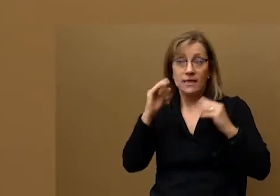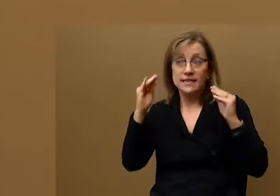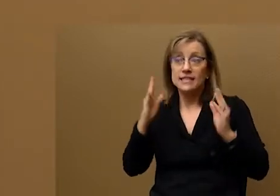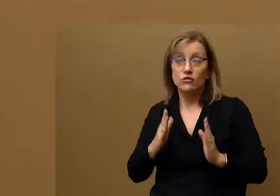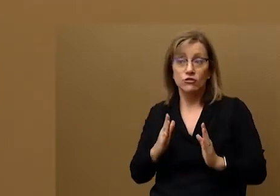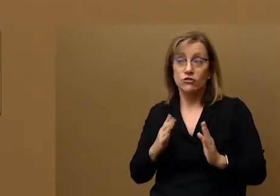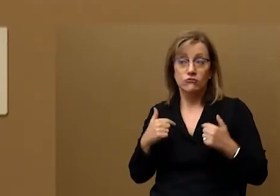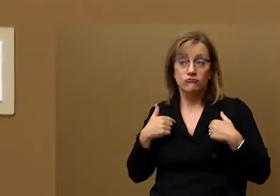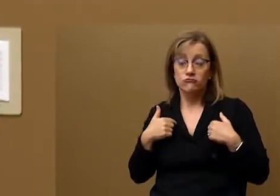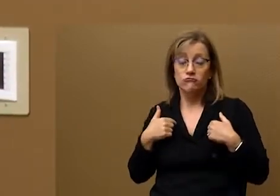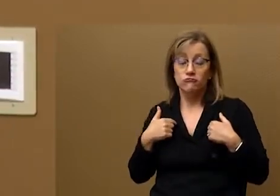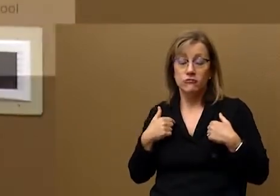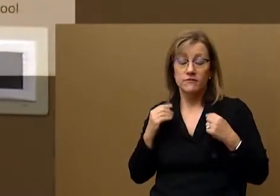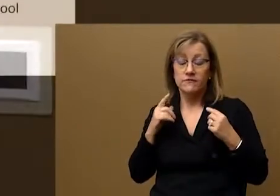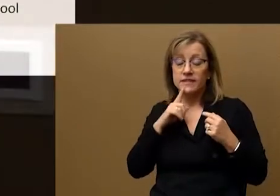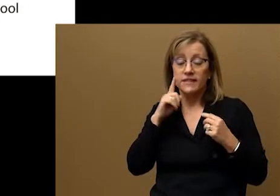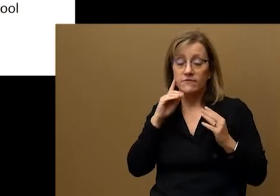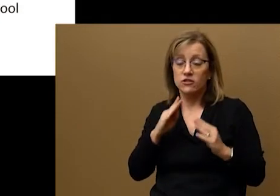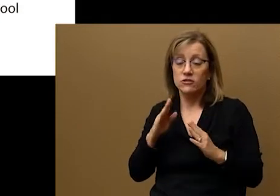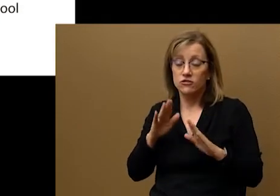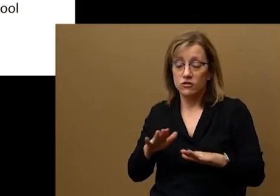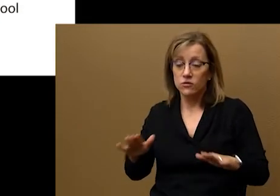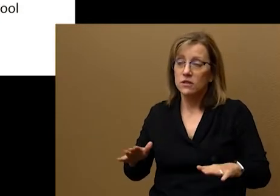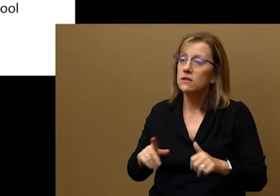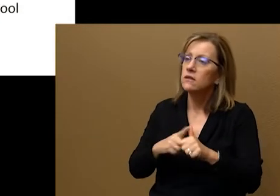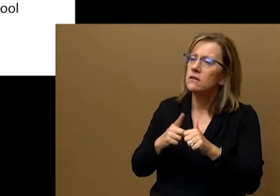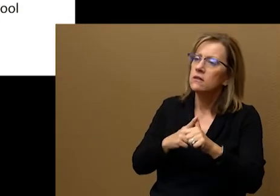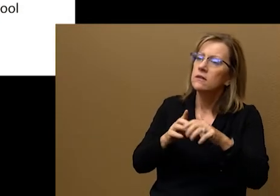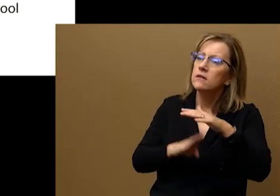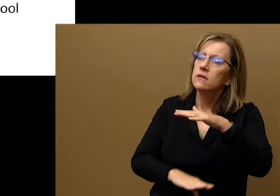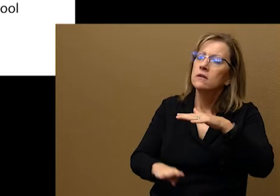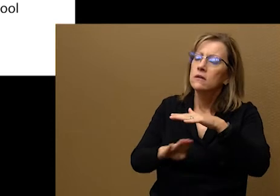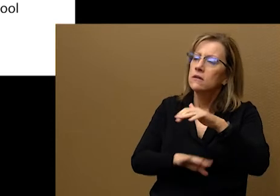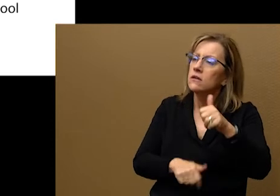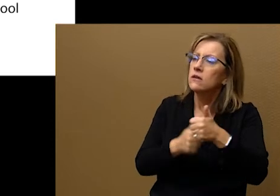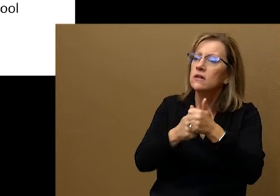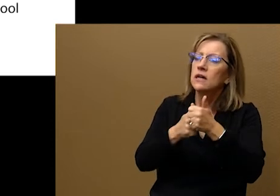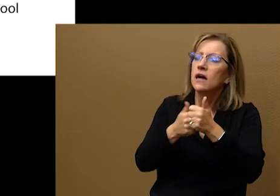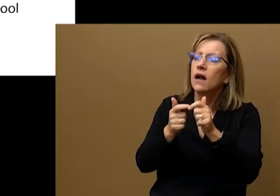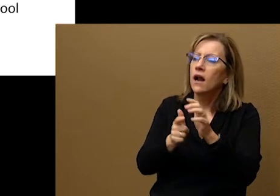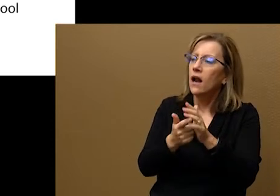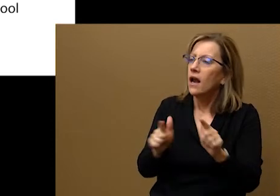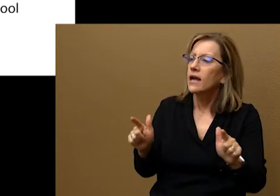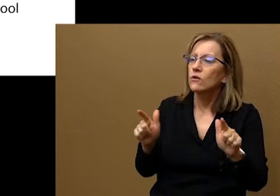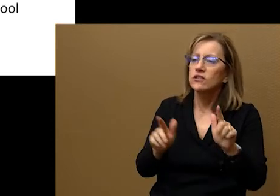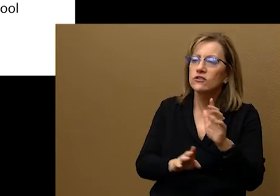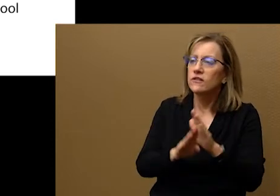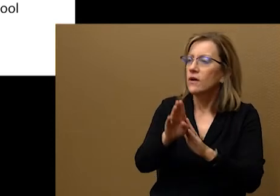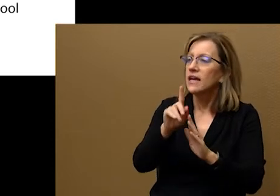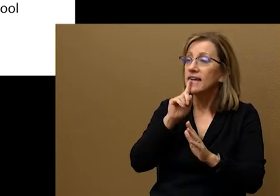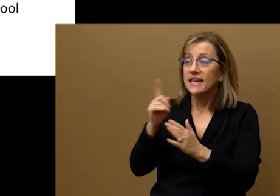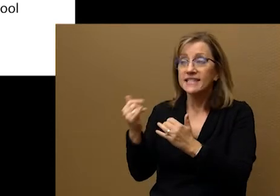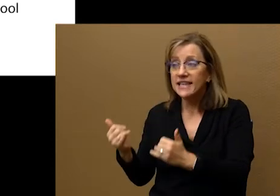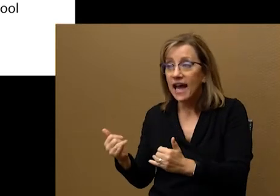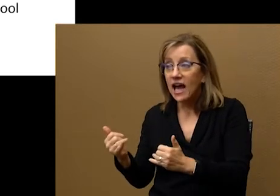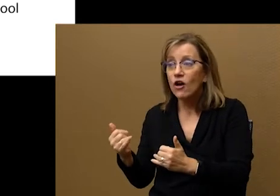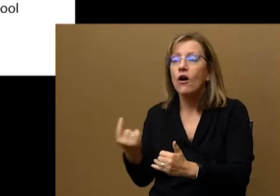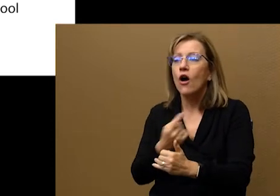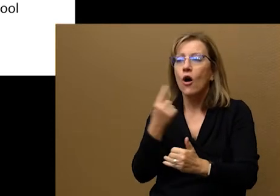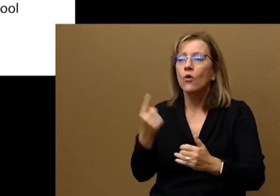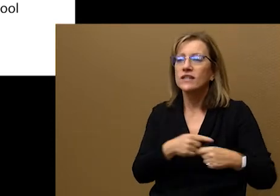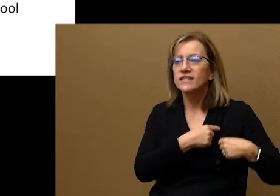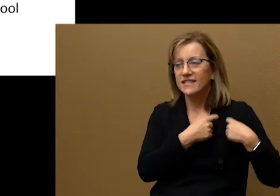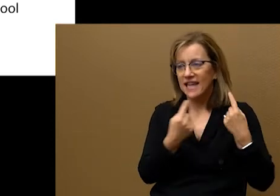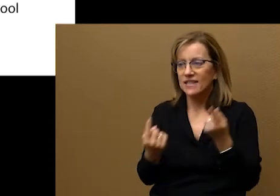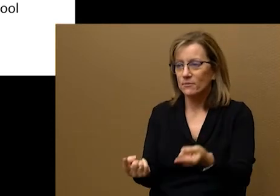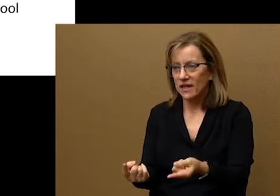teacher of deaf children. First thing, language development is the fundamental challenge of deaf education. It is now, it always